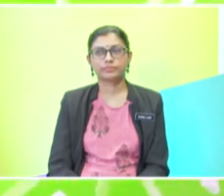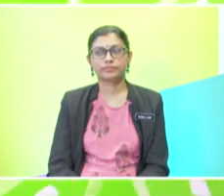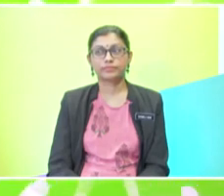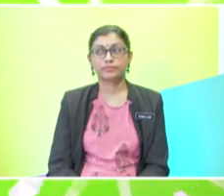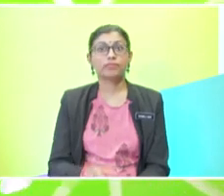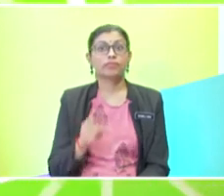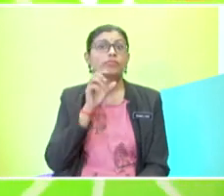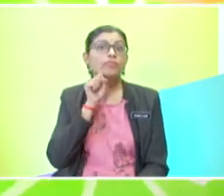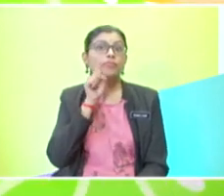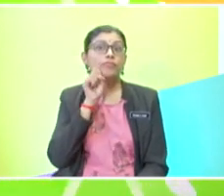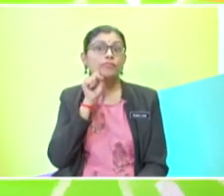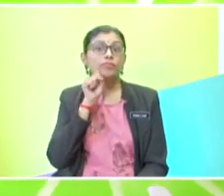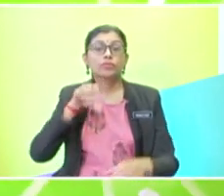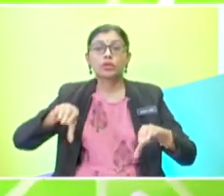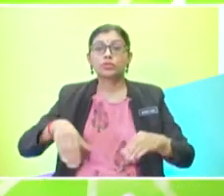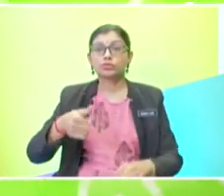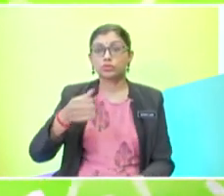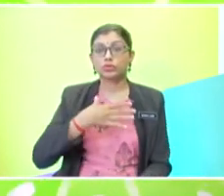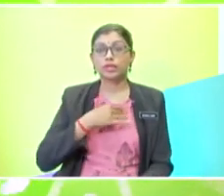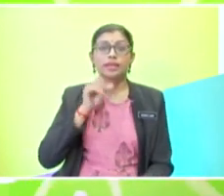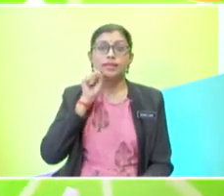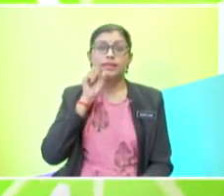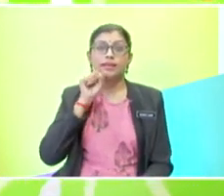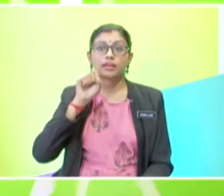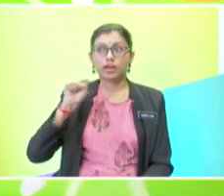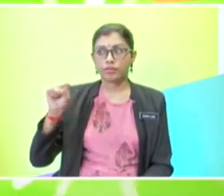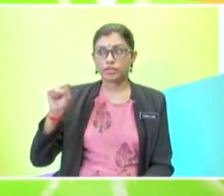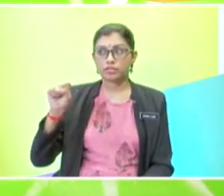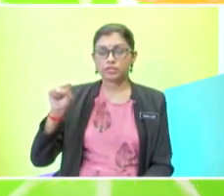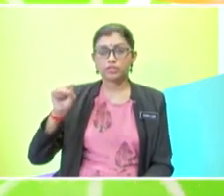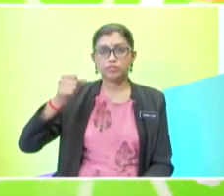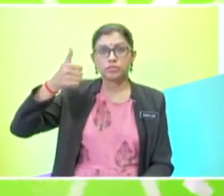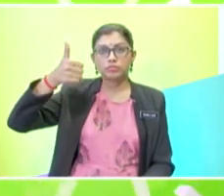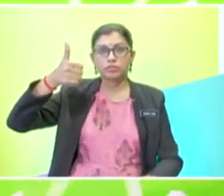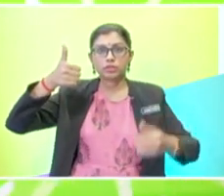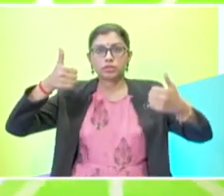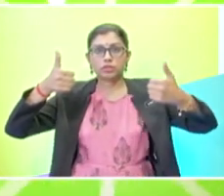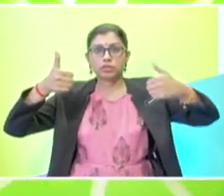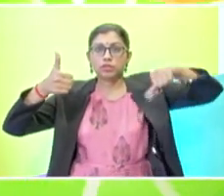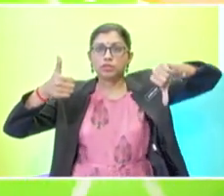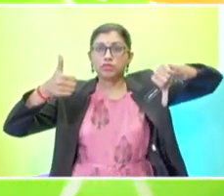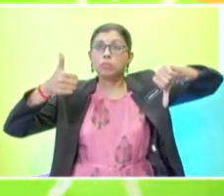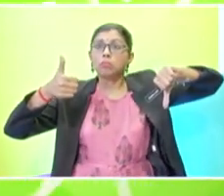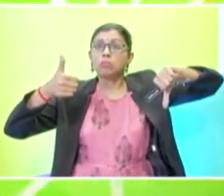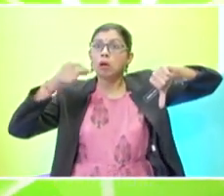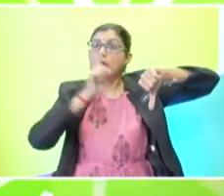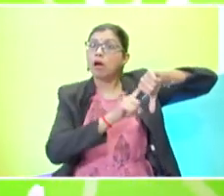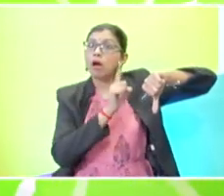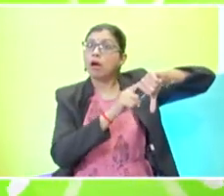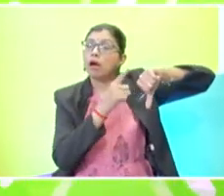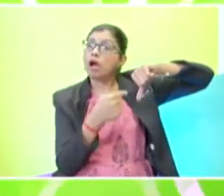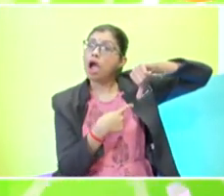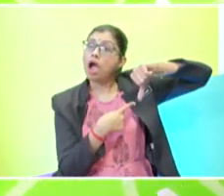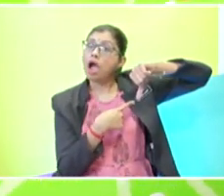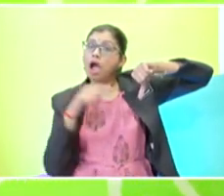you like carrots? Yes, I do. Oh, Ryan, look at the picture carefully. It's